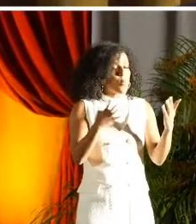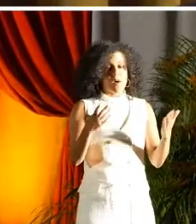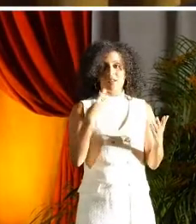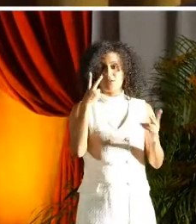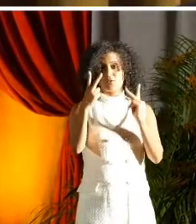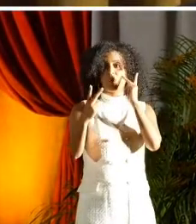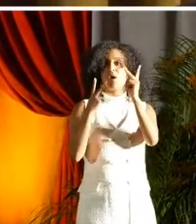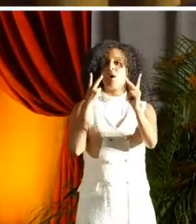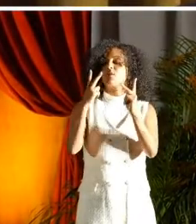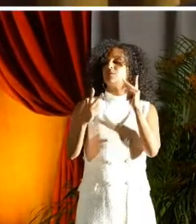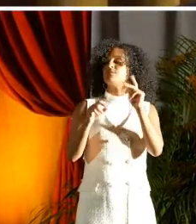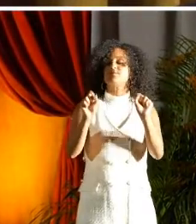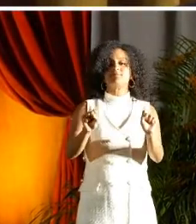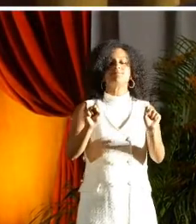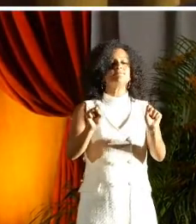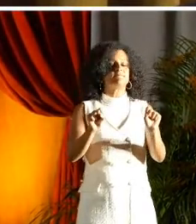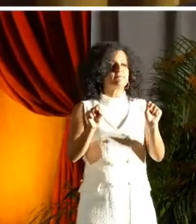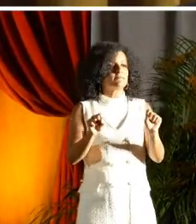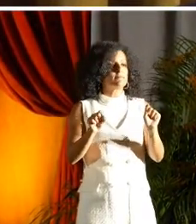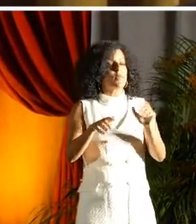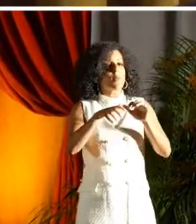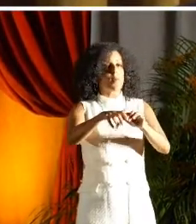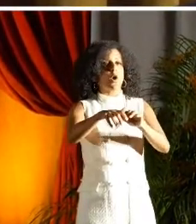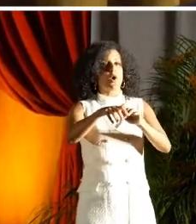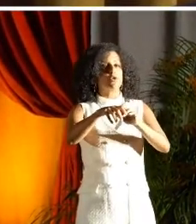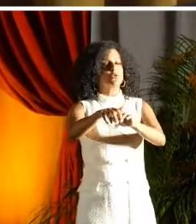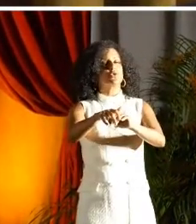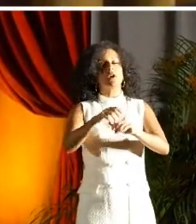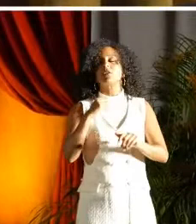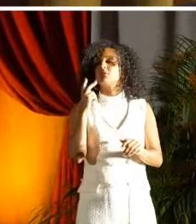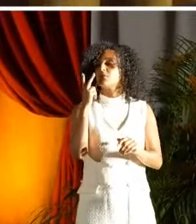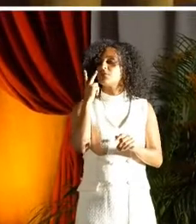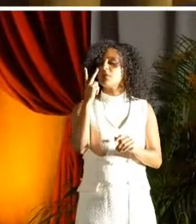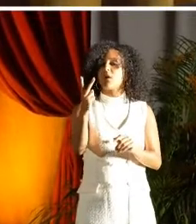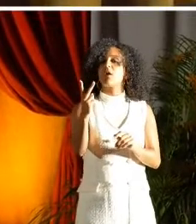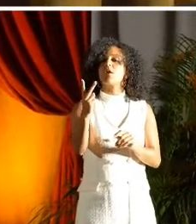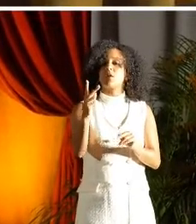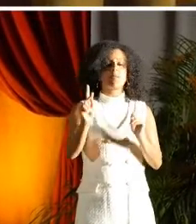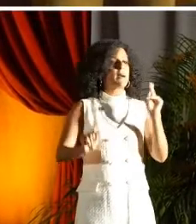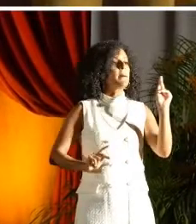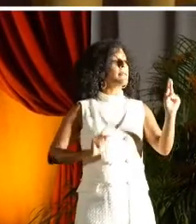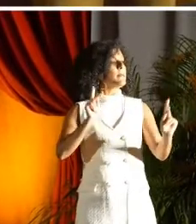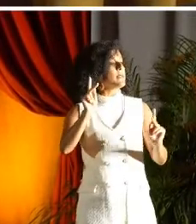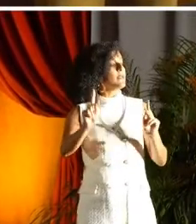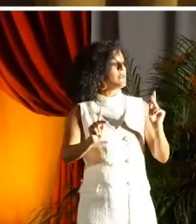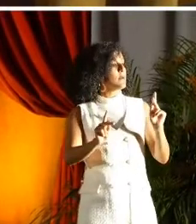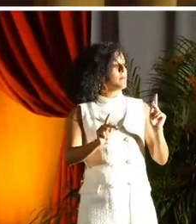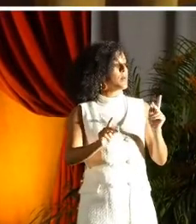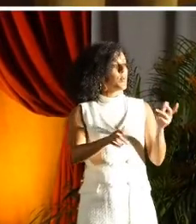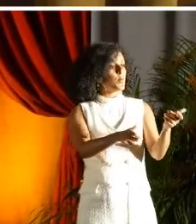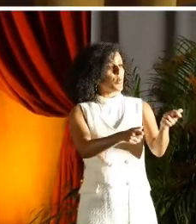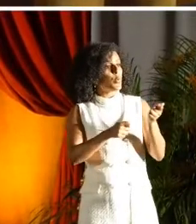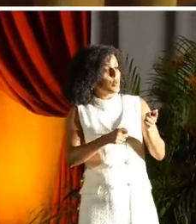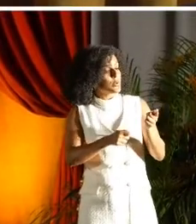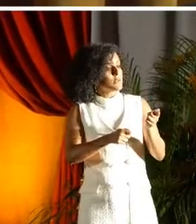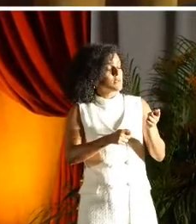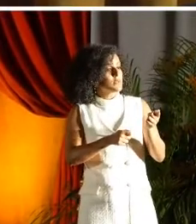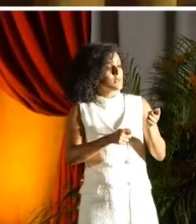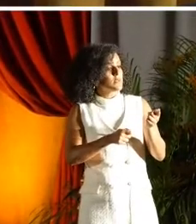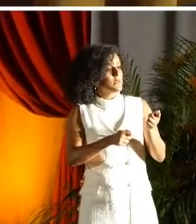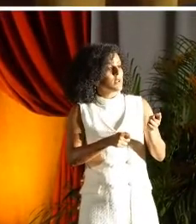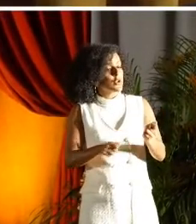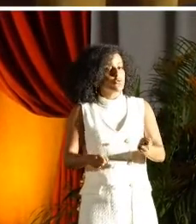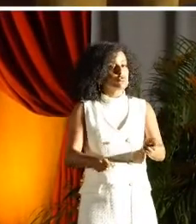did see was I saw the march, and I saw the people being pulled and